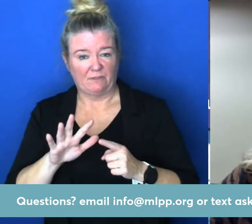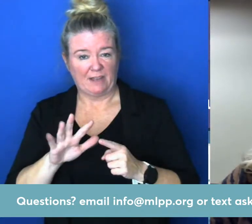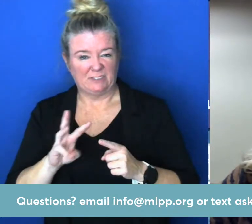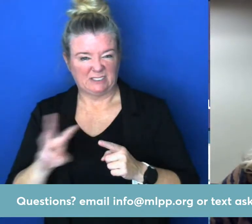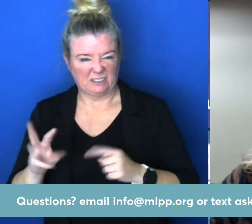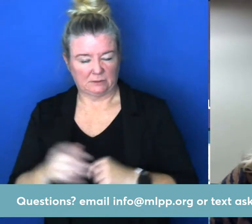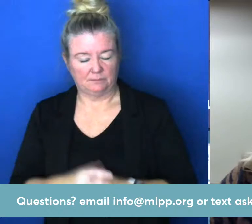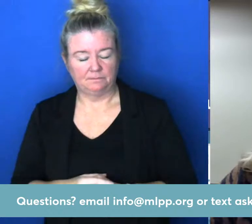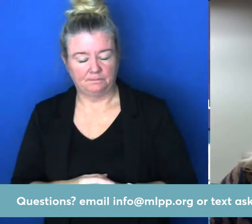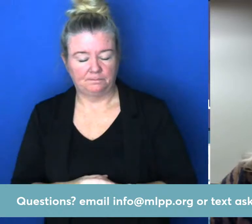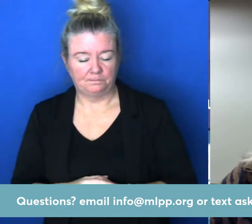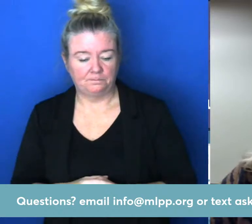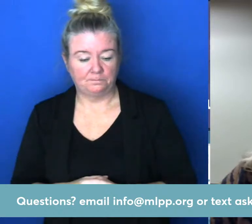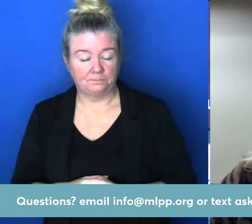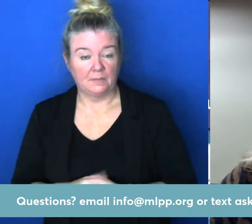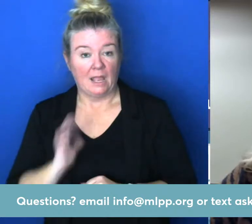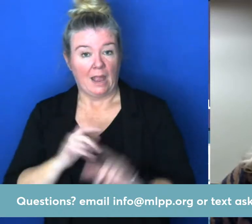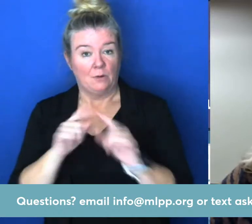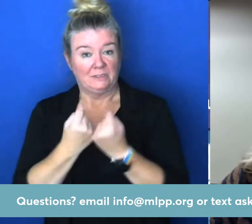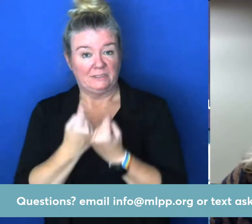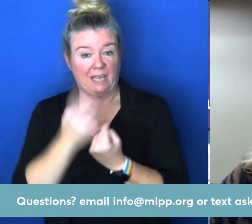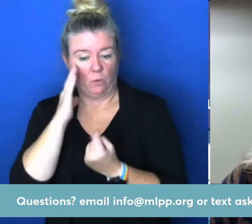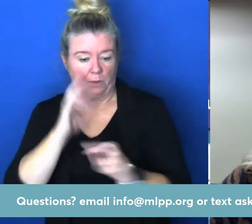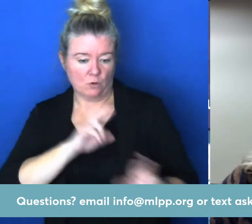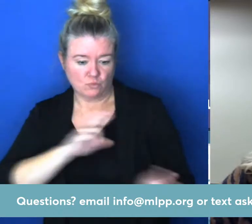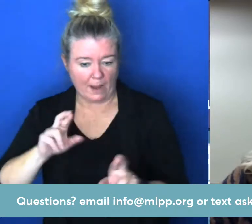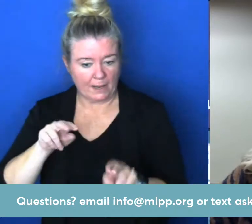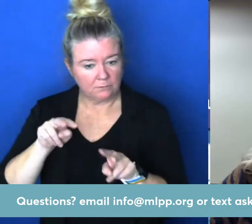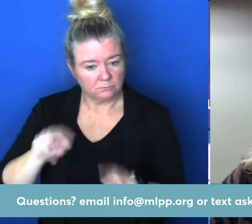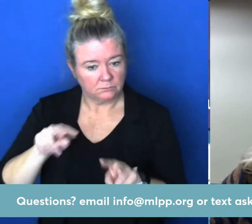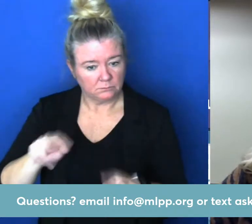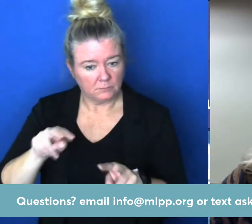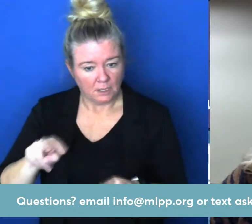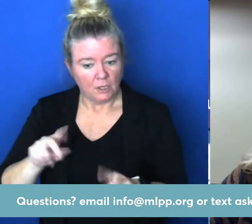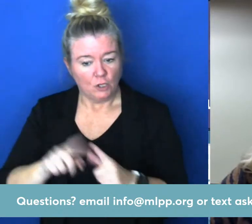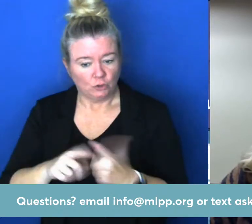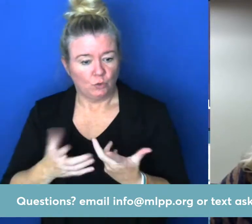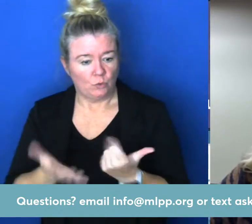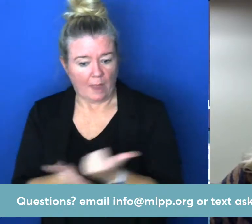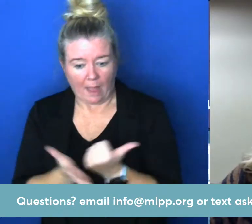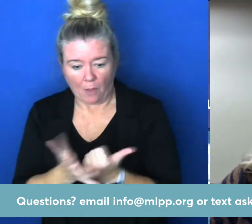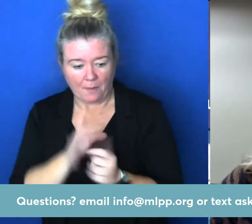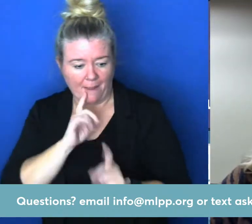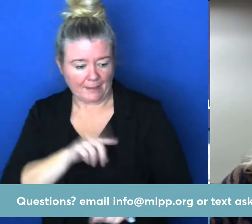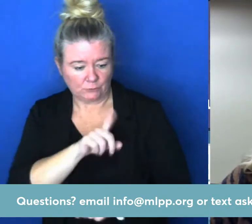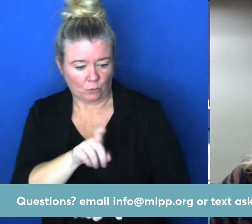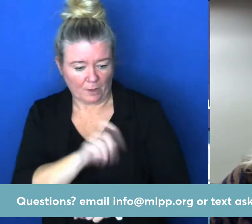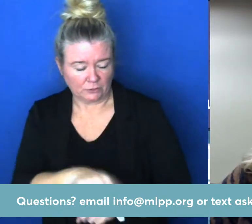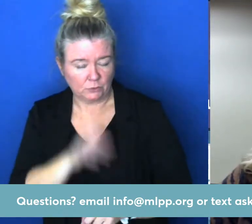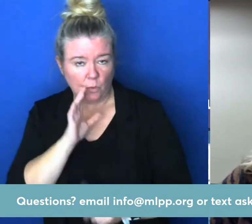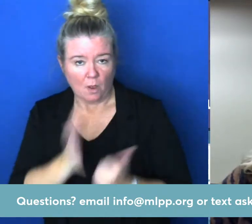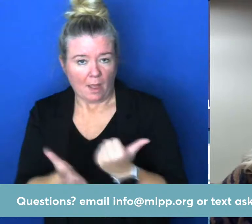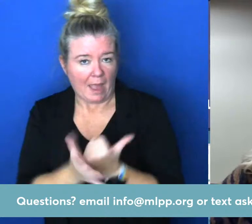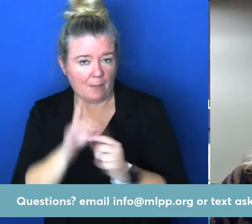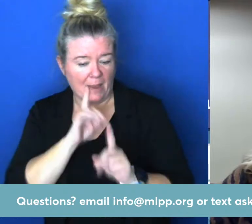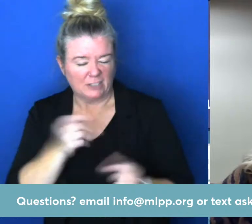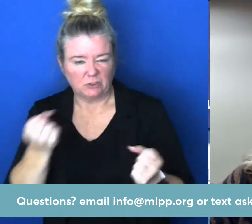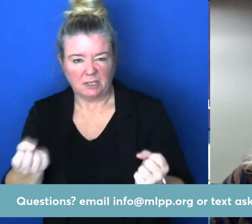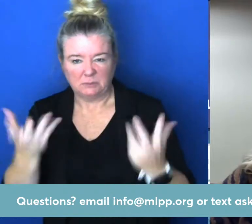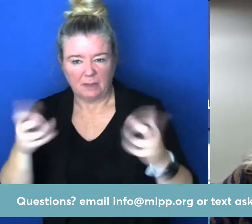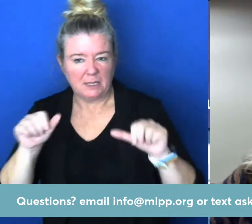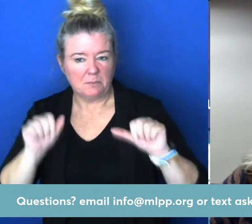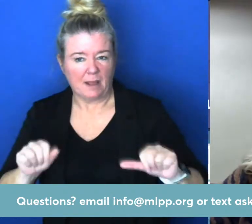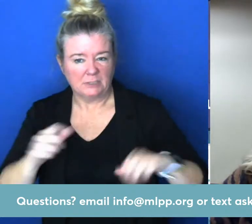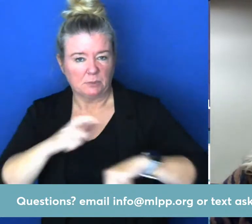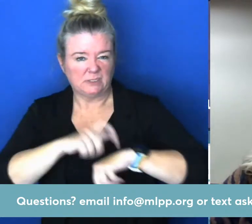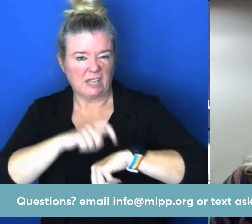63566. Our team will be on hand behind the scenes to field questions, and we will attempt to answer as many as possible,